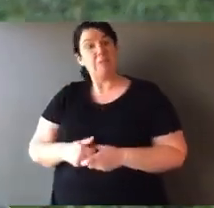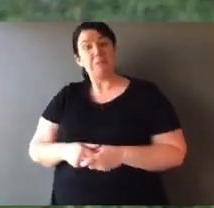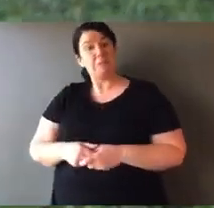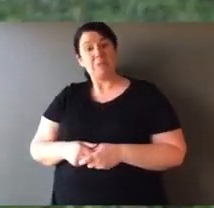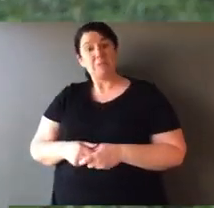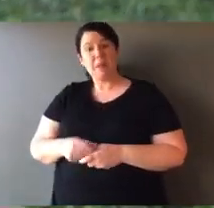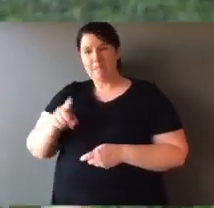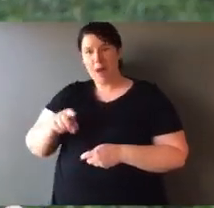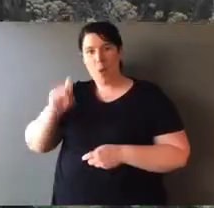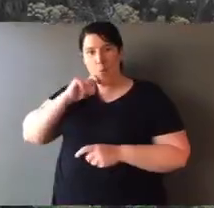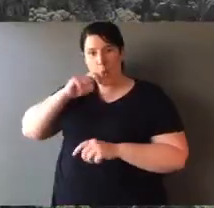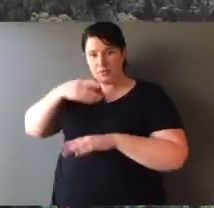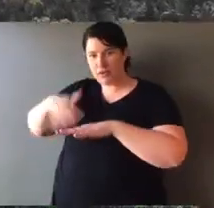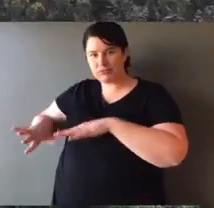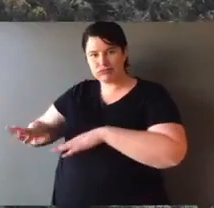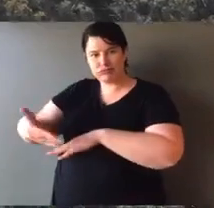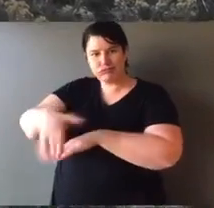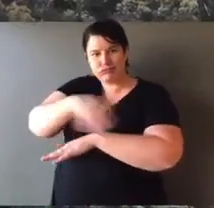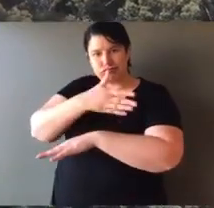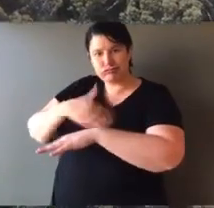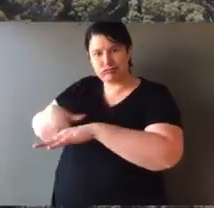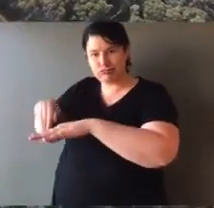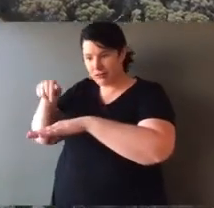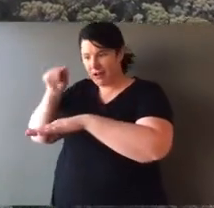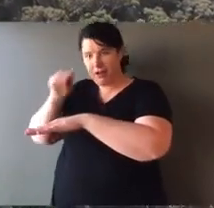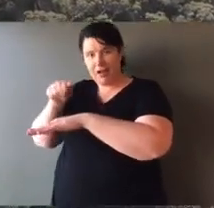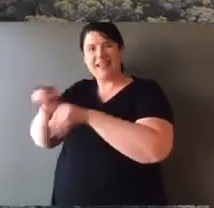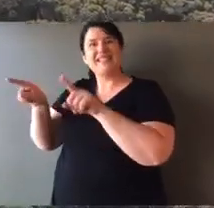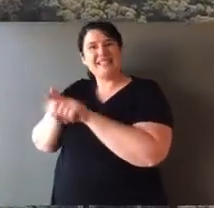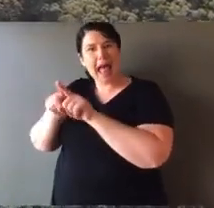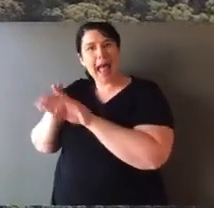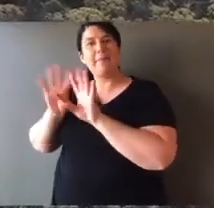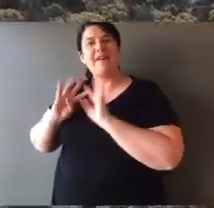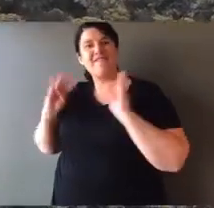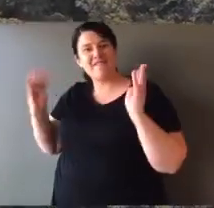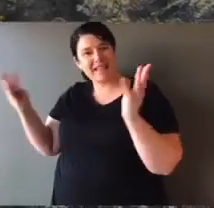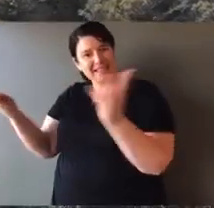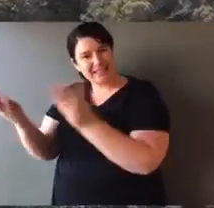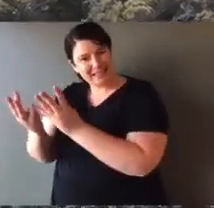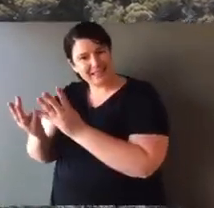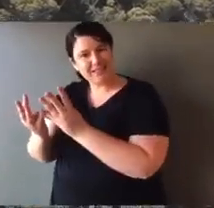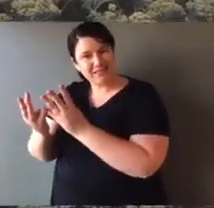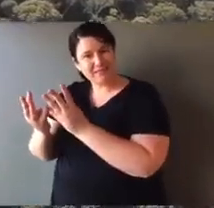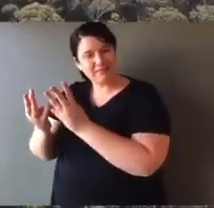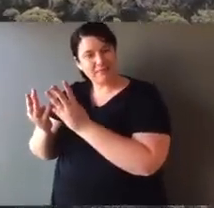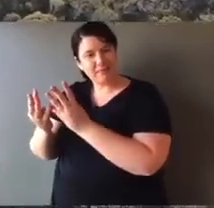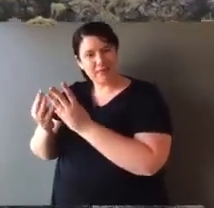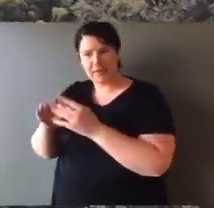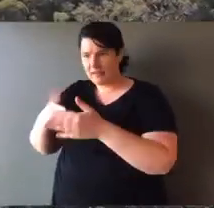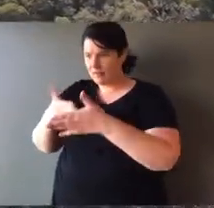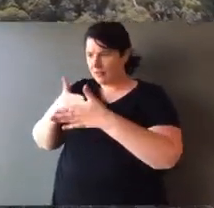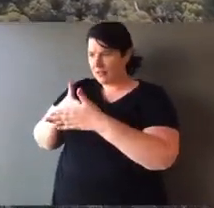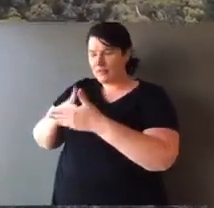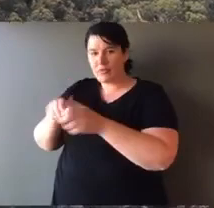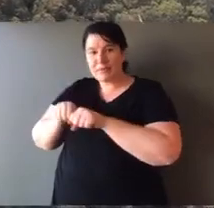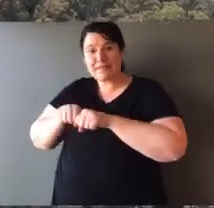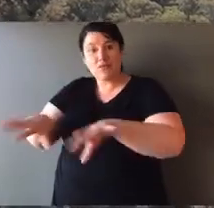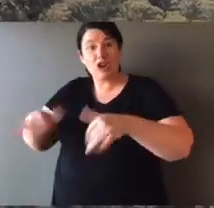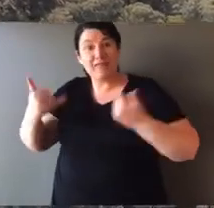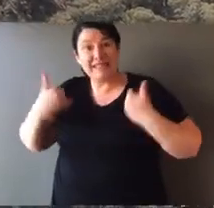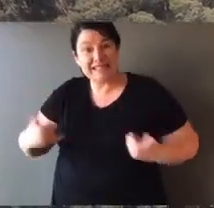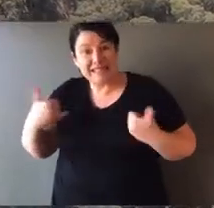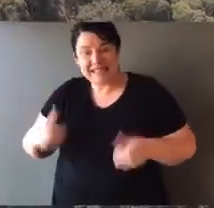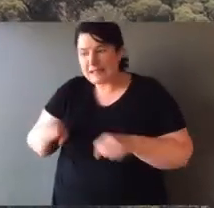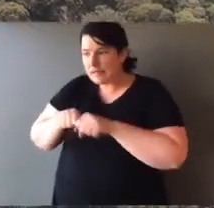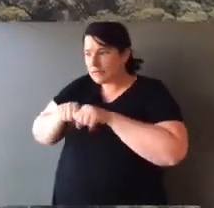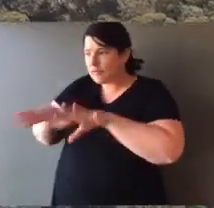see a fence around it, do you? But the ocean is a fence. The ocean provides a